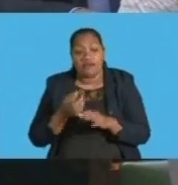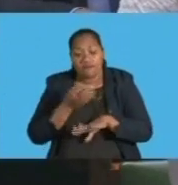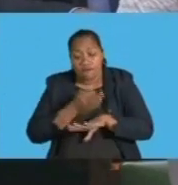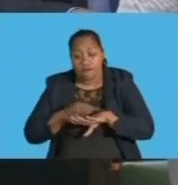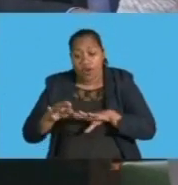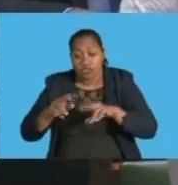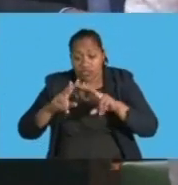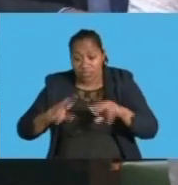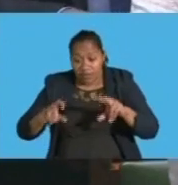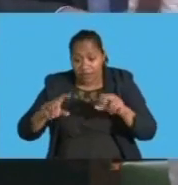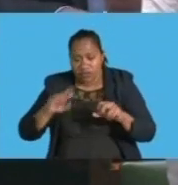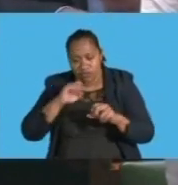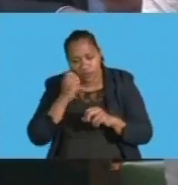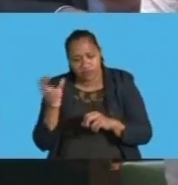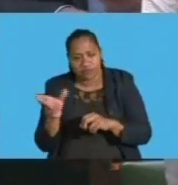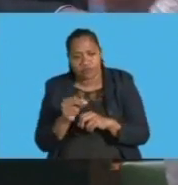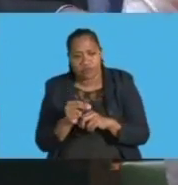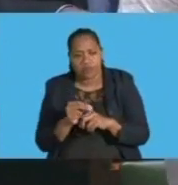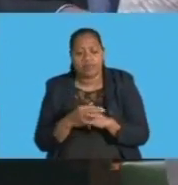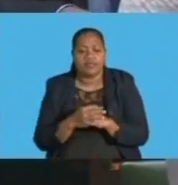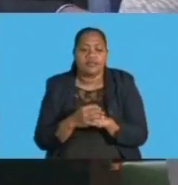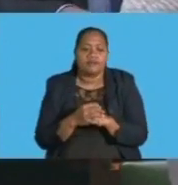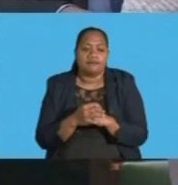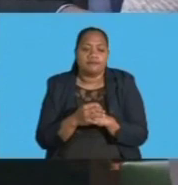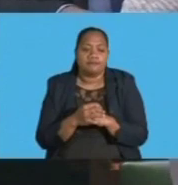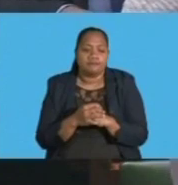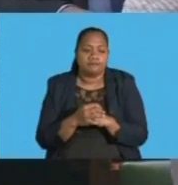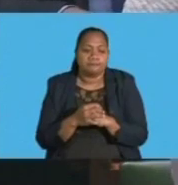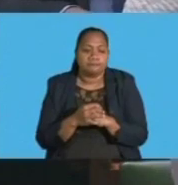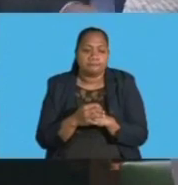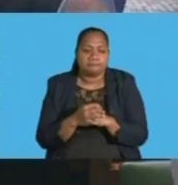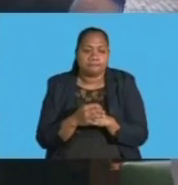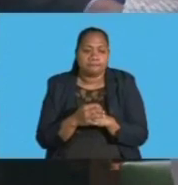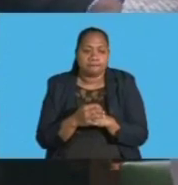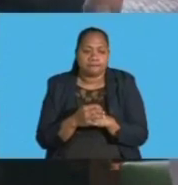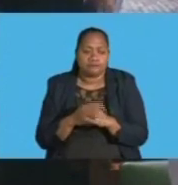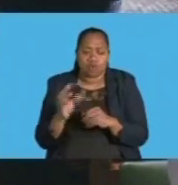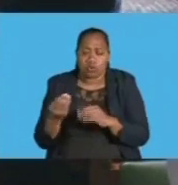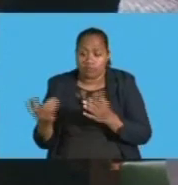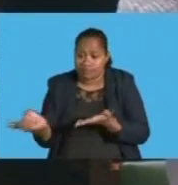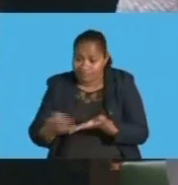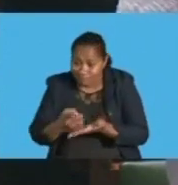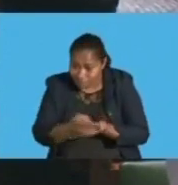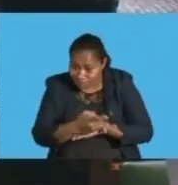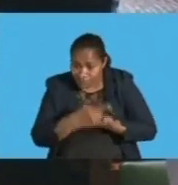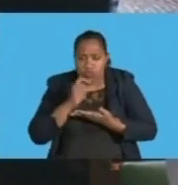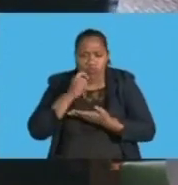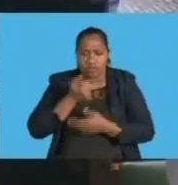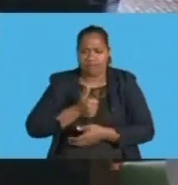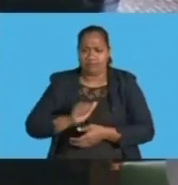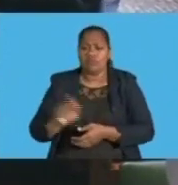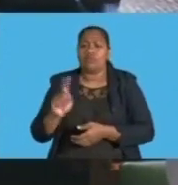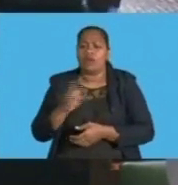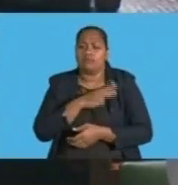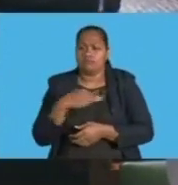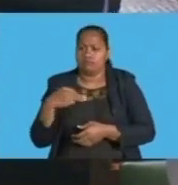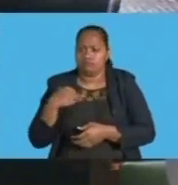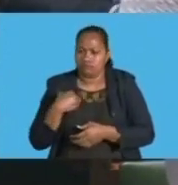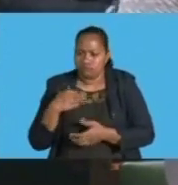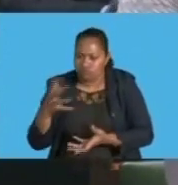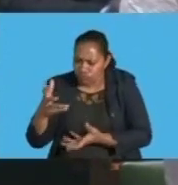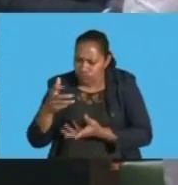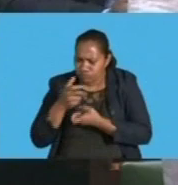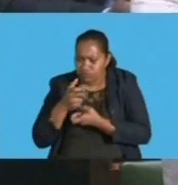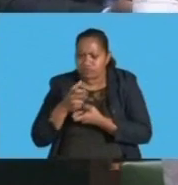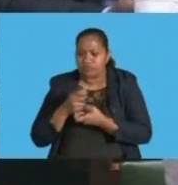conducted with a wider scope. So the data collected will allow the ministry to capture accurate social and